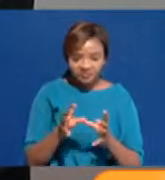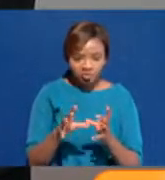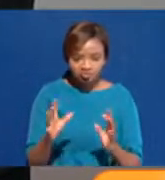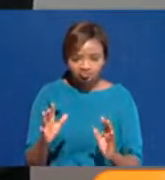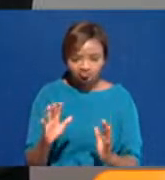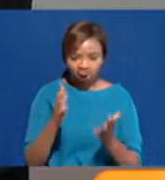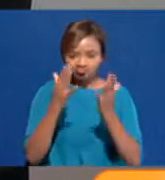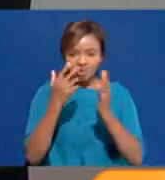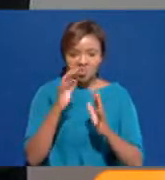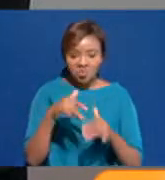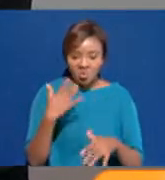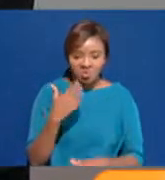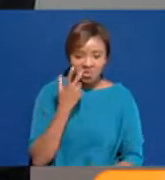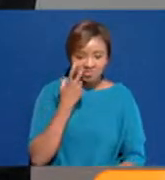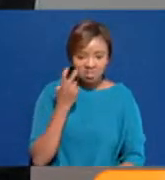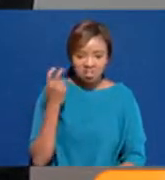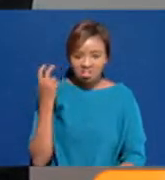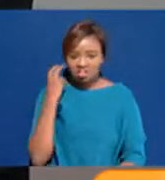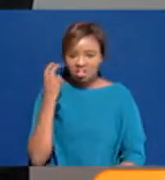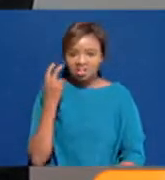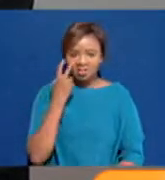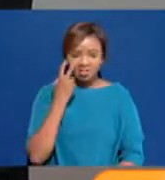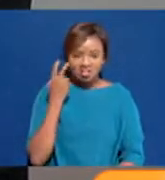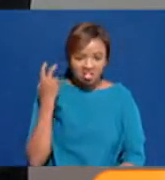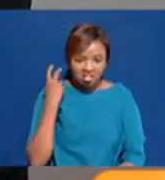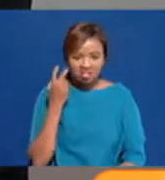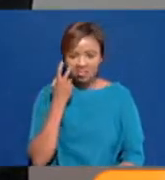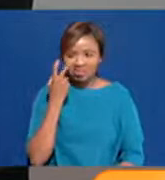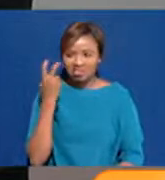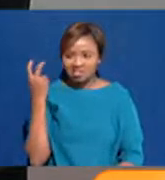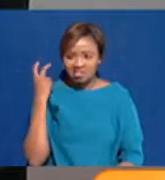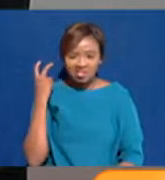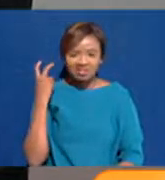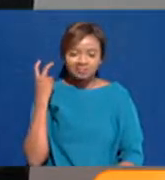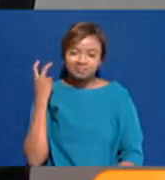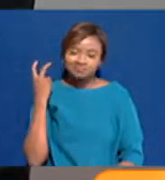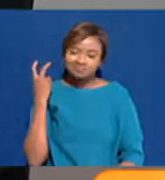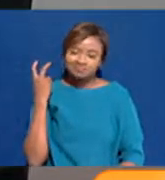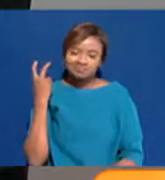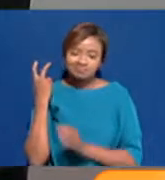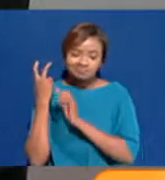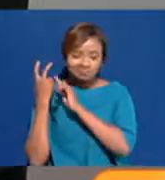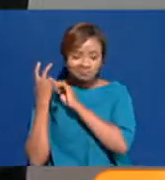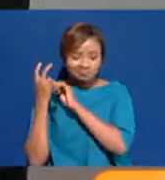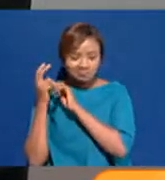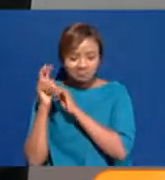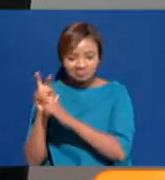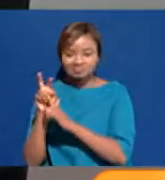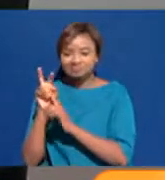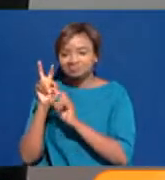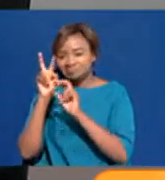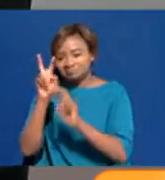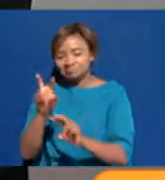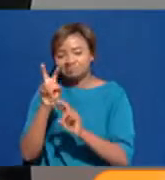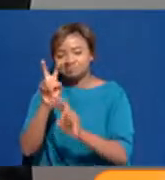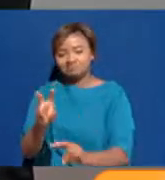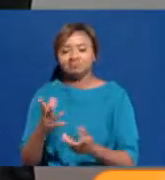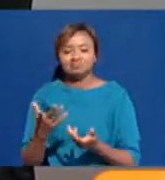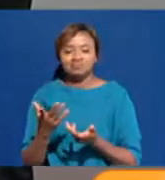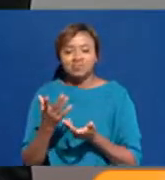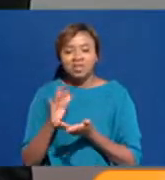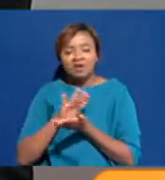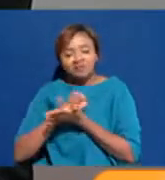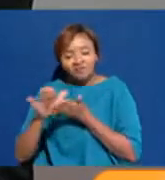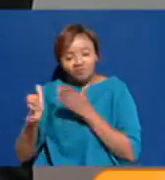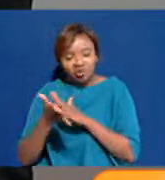the past, they're looking into past ills. We've been told let's learn to grow out of it by forgiving, by reconciliation. We